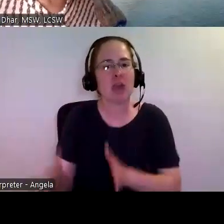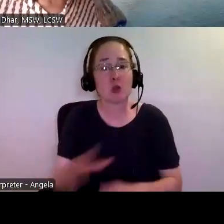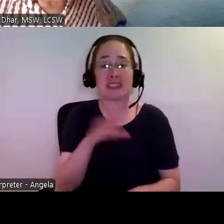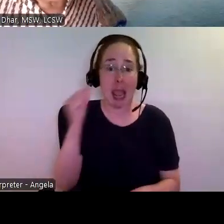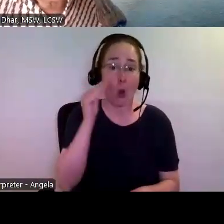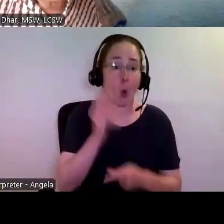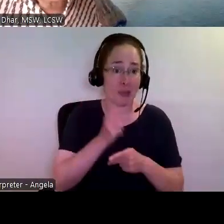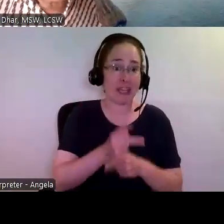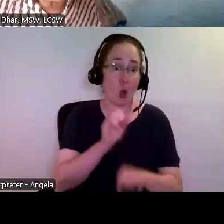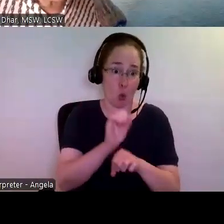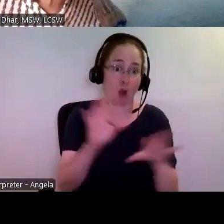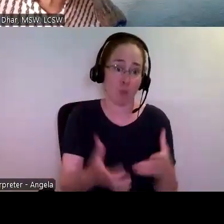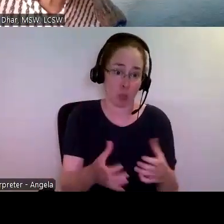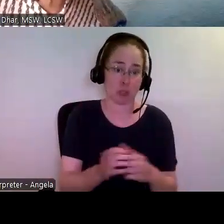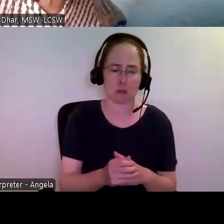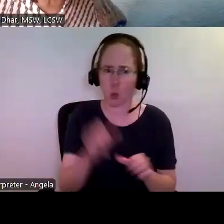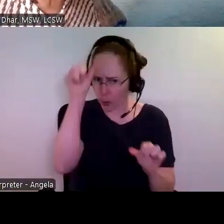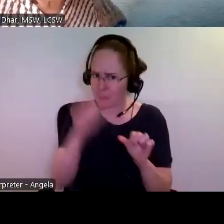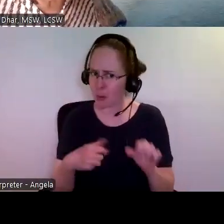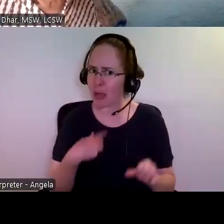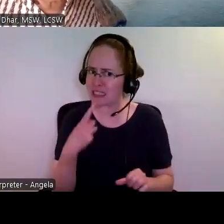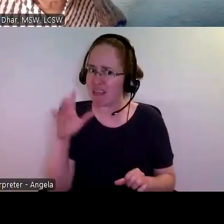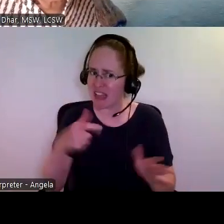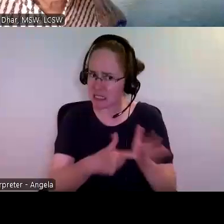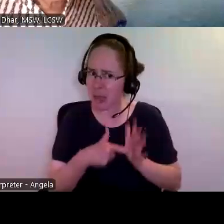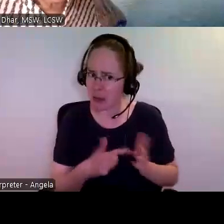care workforce. Remember, I said that's the mandate.